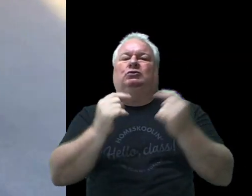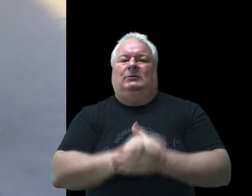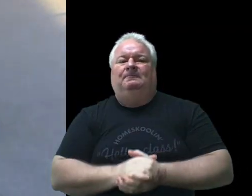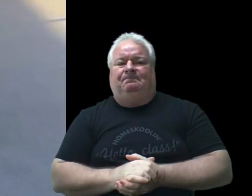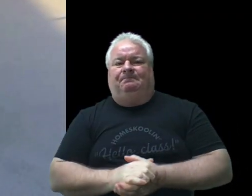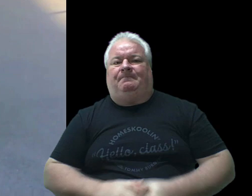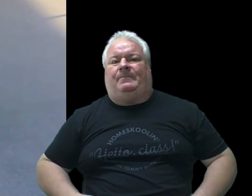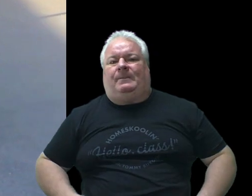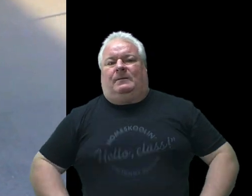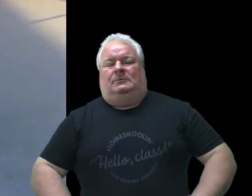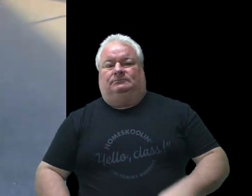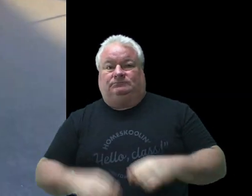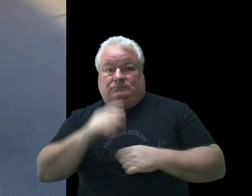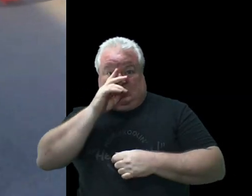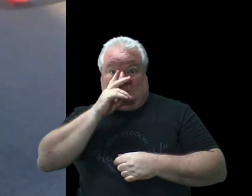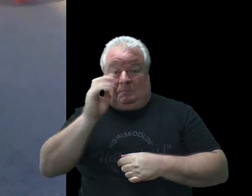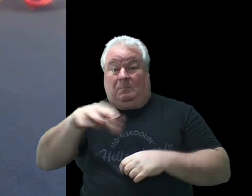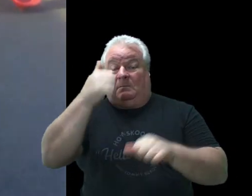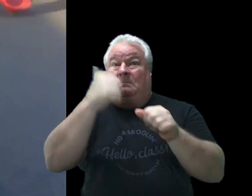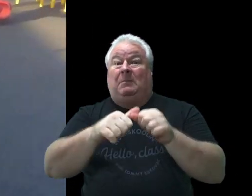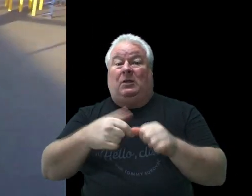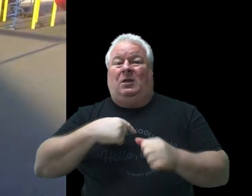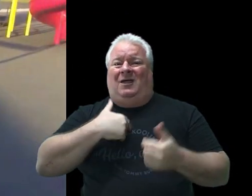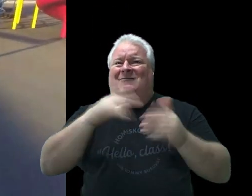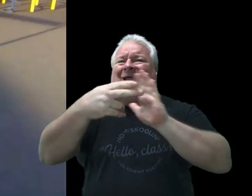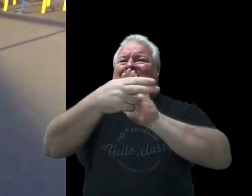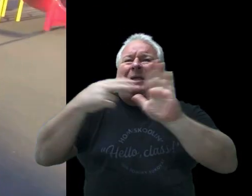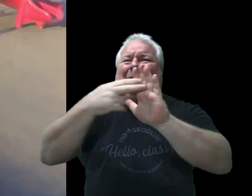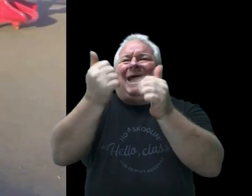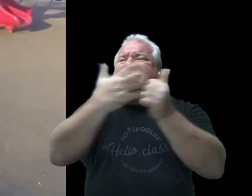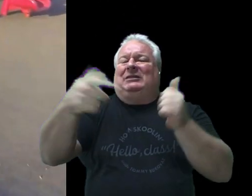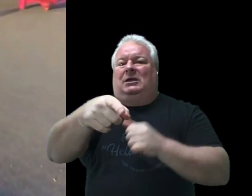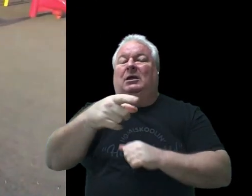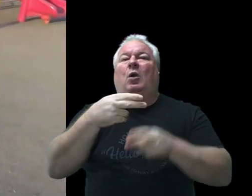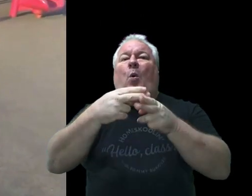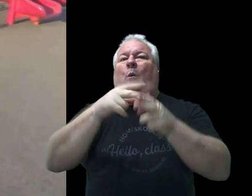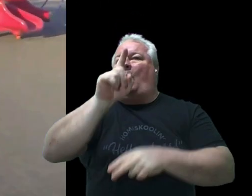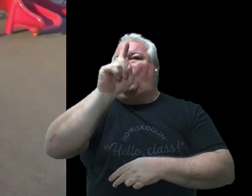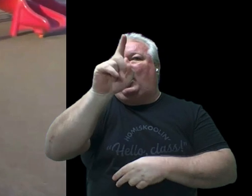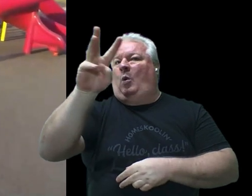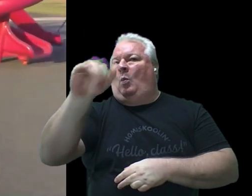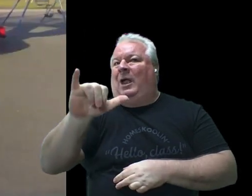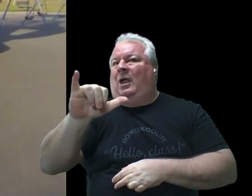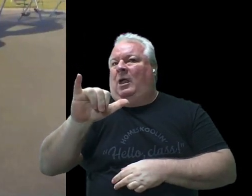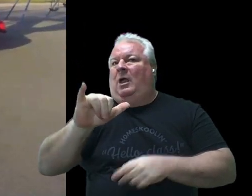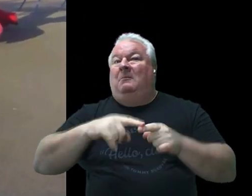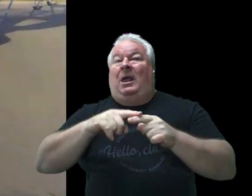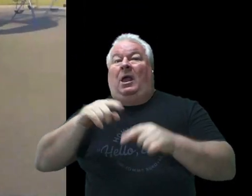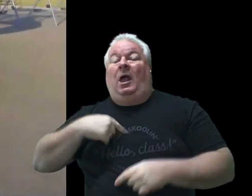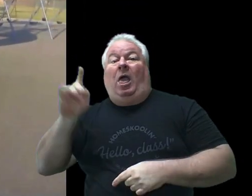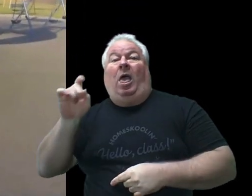choices. Please remember that all of our play equipment is one